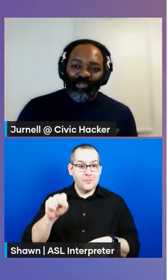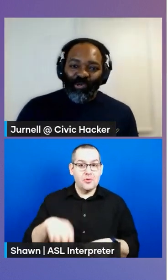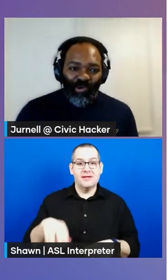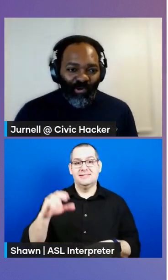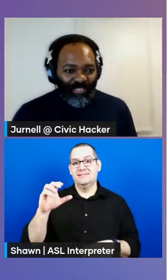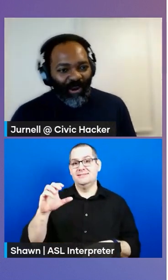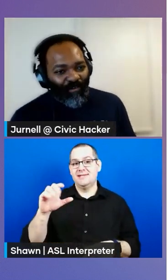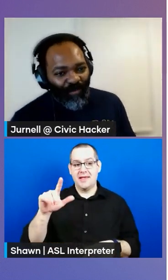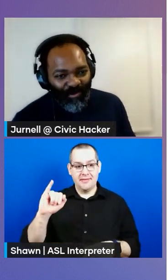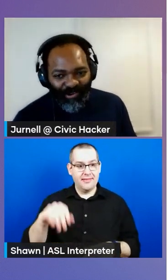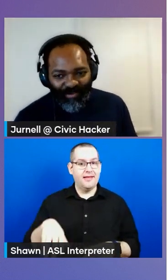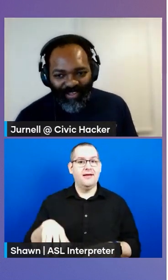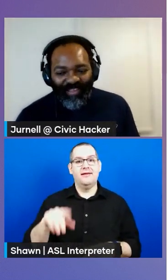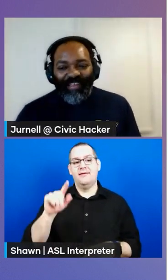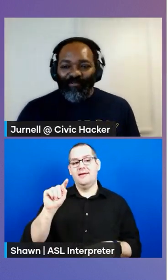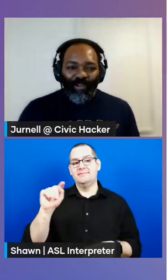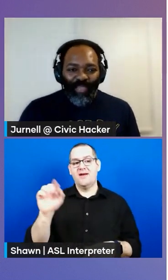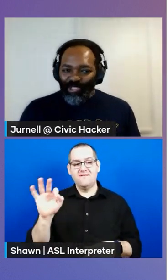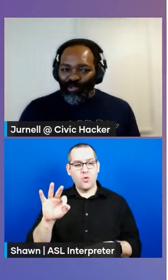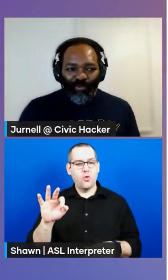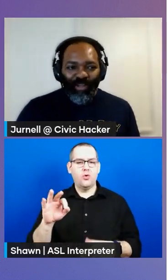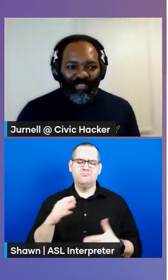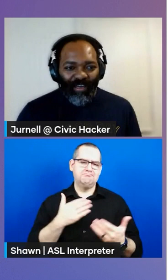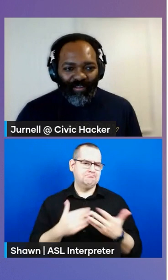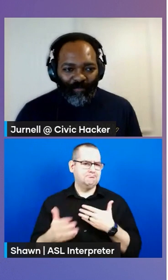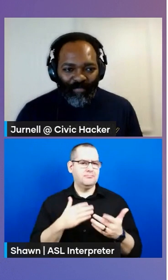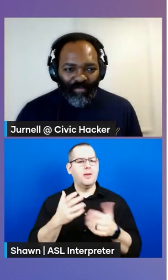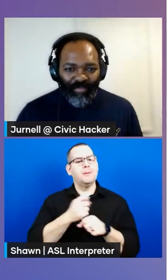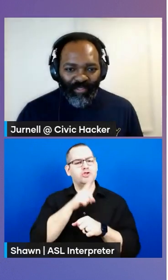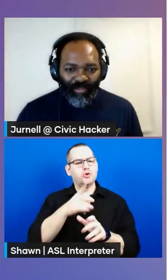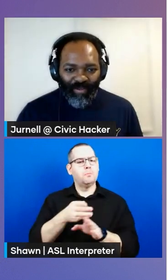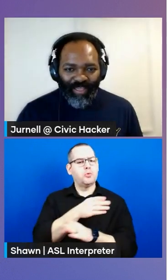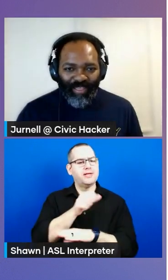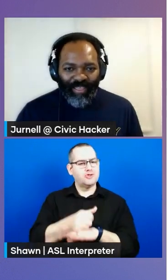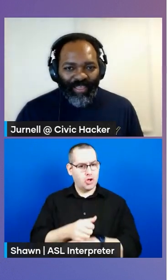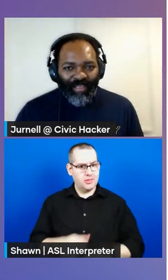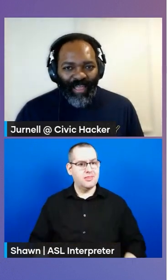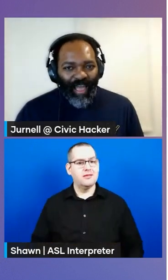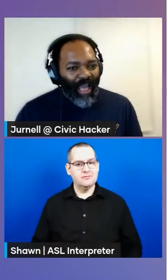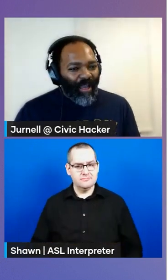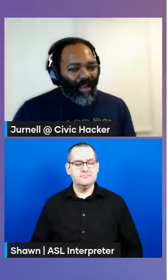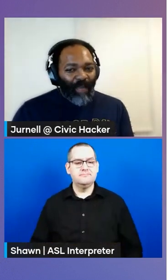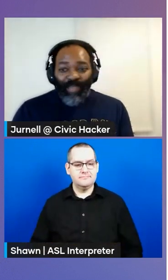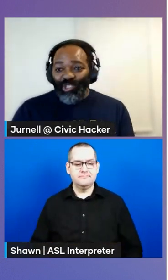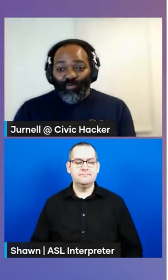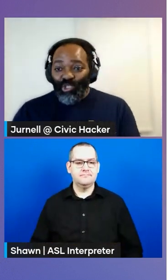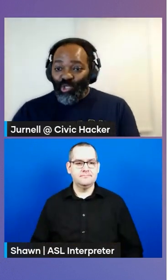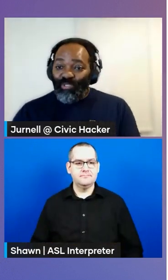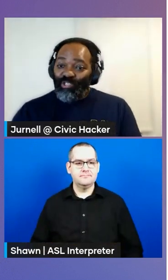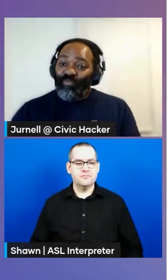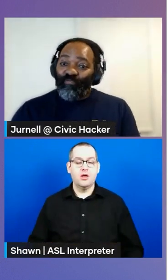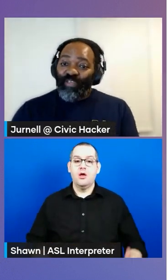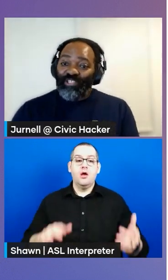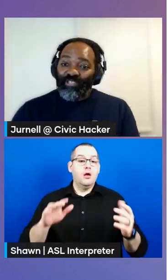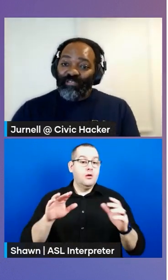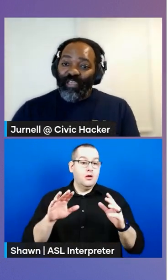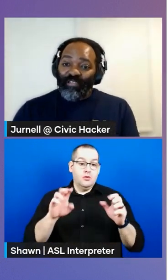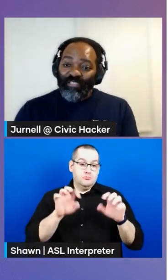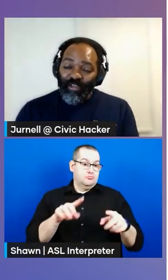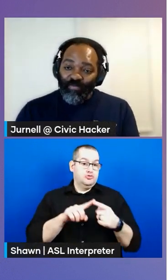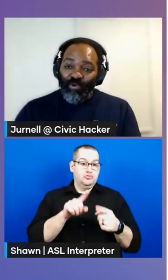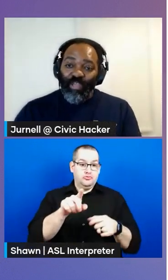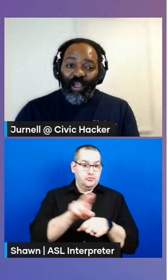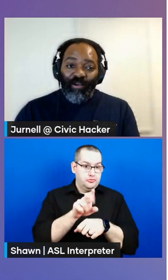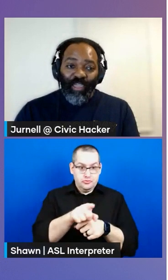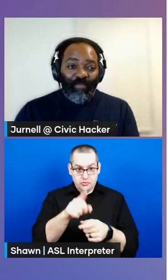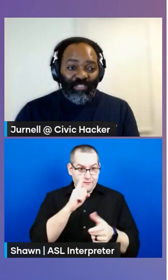whatever tool or Terraform, you want to make sure you pre-install it, right? I'm not sure what you're using to provision and